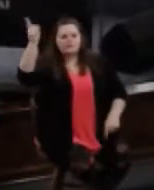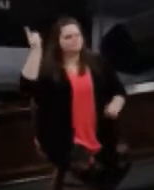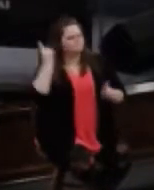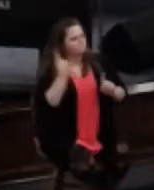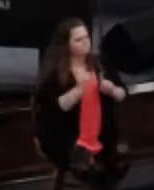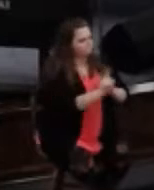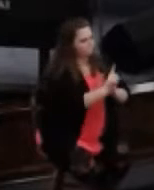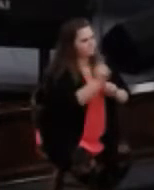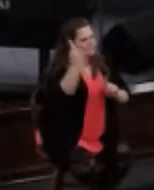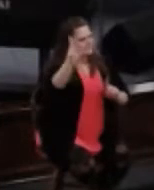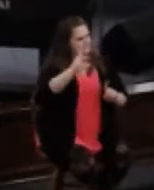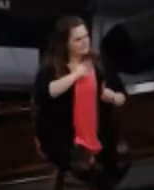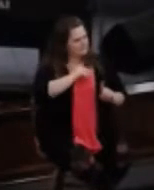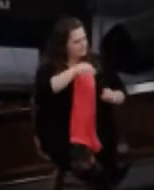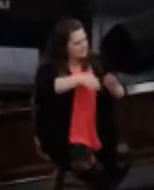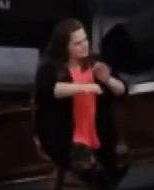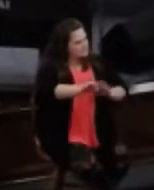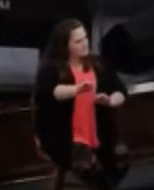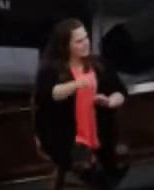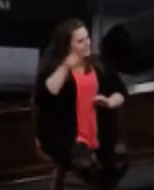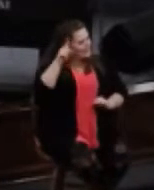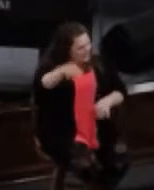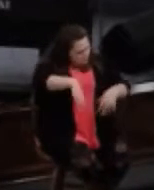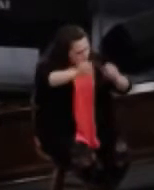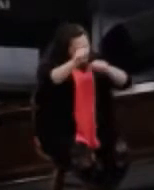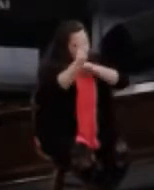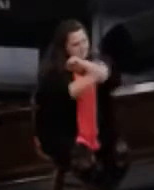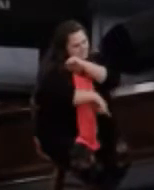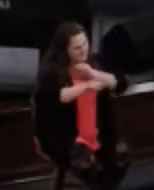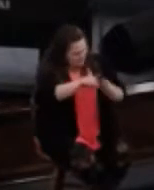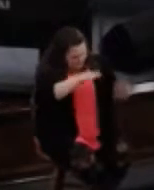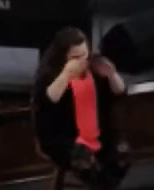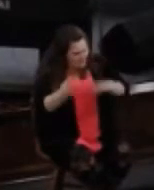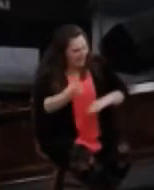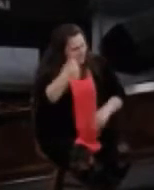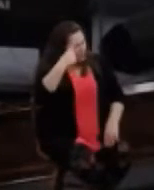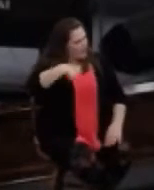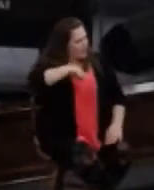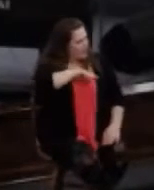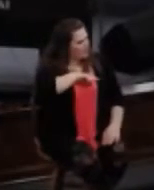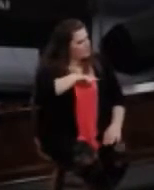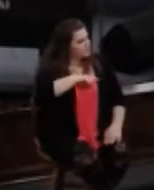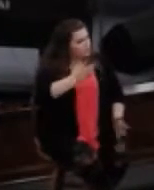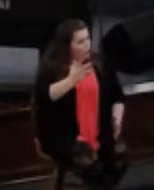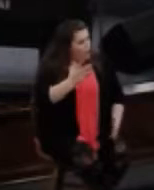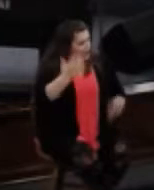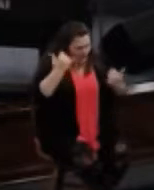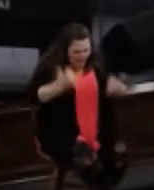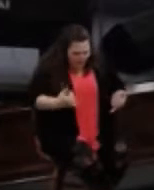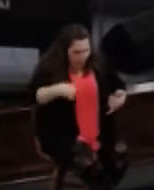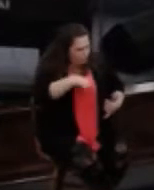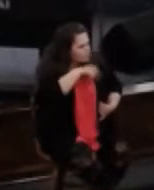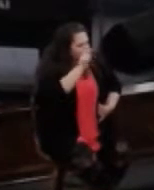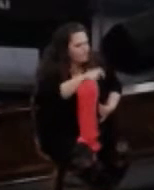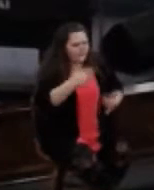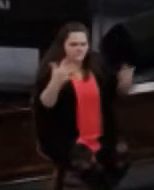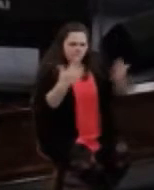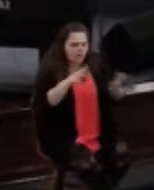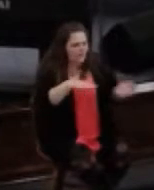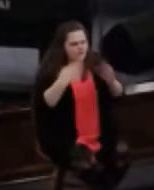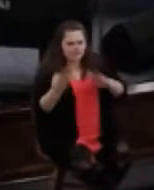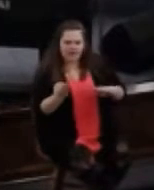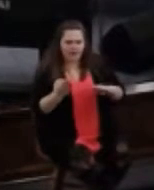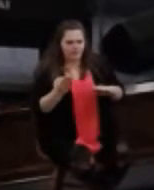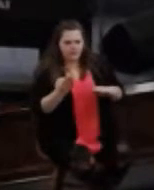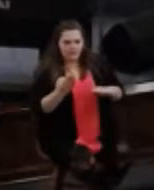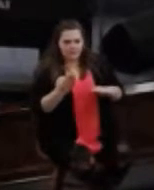died in our stead. And because of Jesus, I don't have to be afraid of death anymore. When the fullness of time